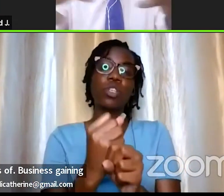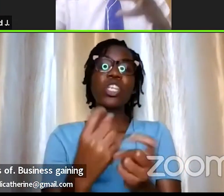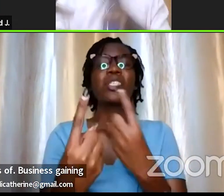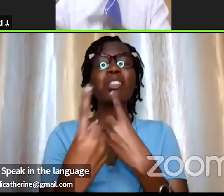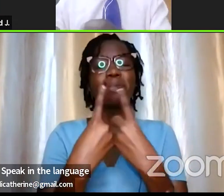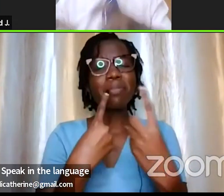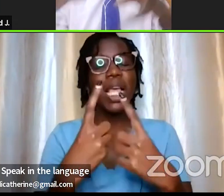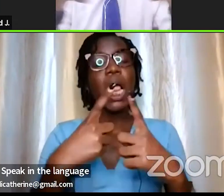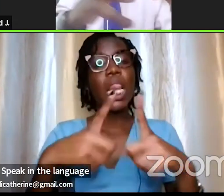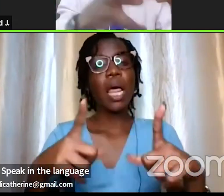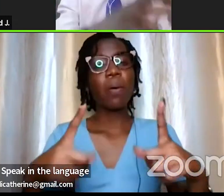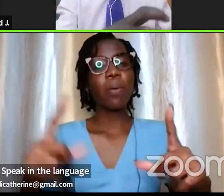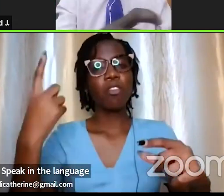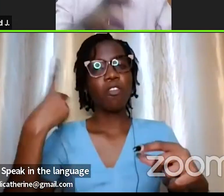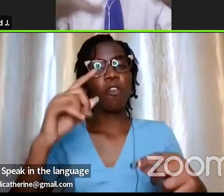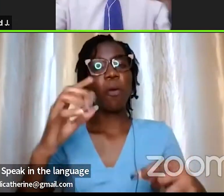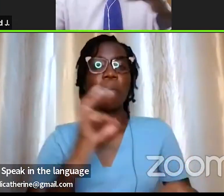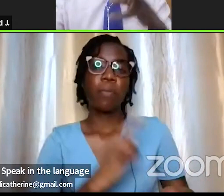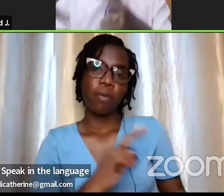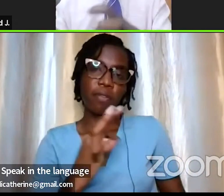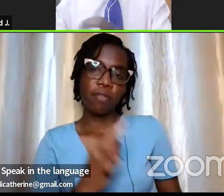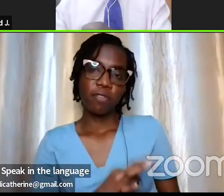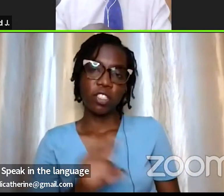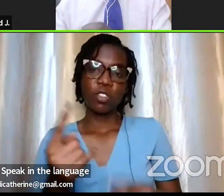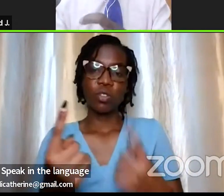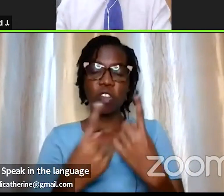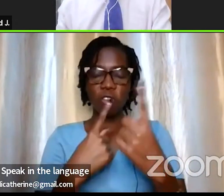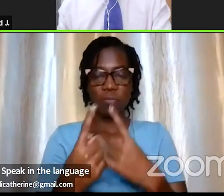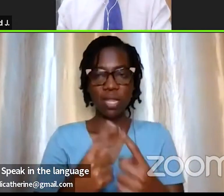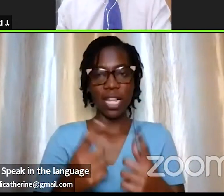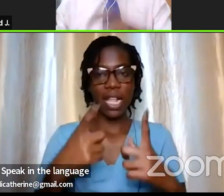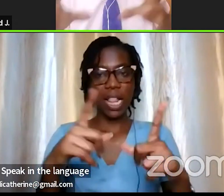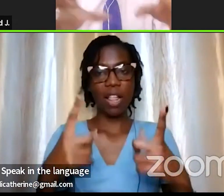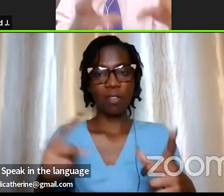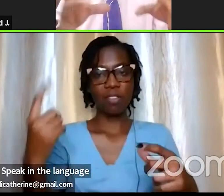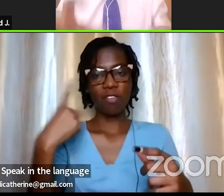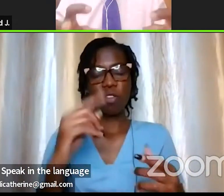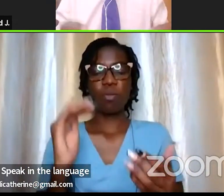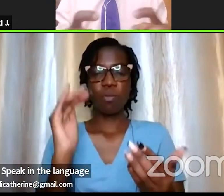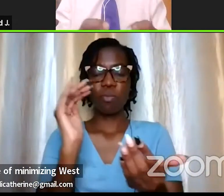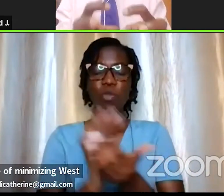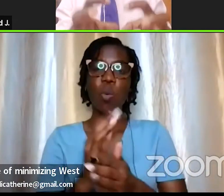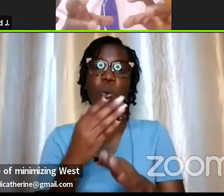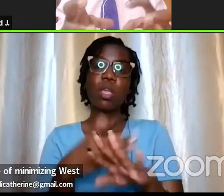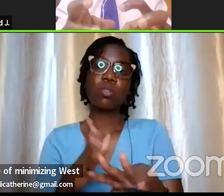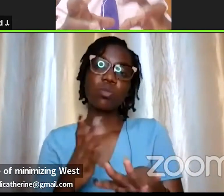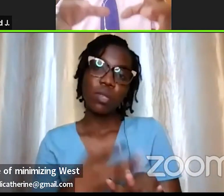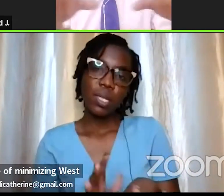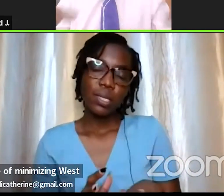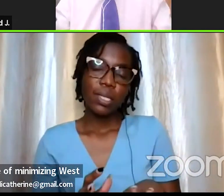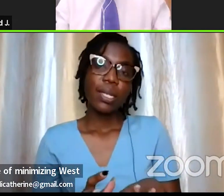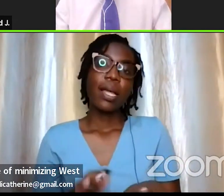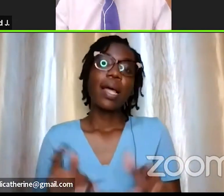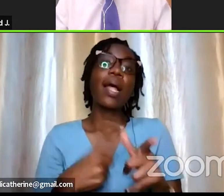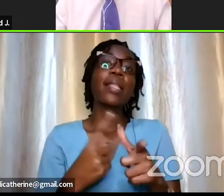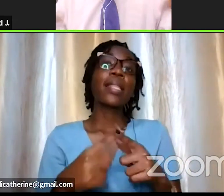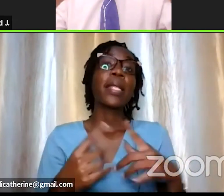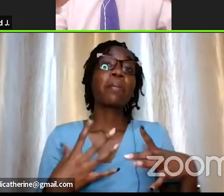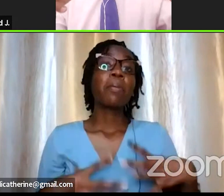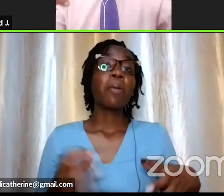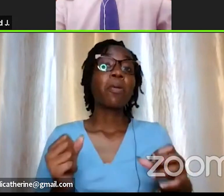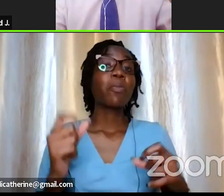language of profit. Speak in the language of minimizing wastage. That is when people will be able to listen to